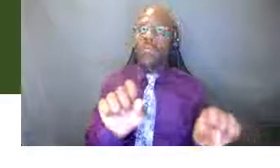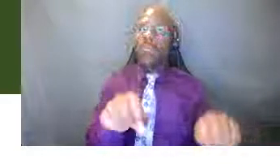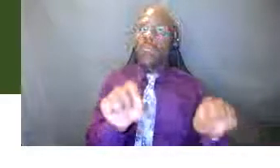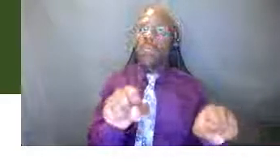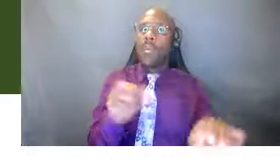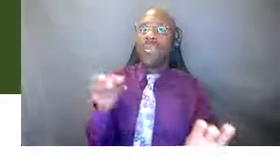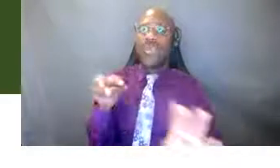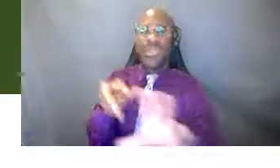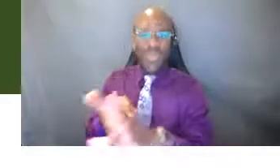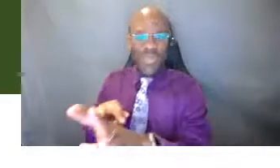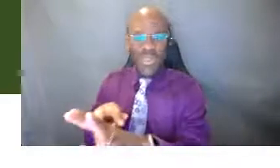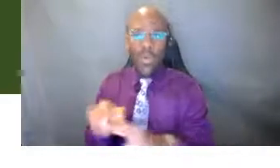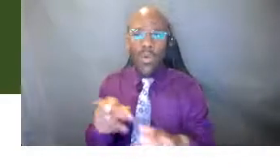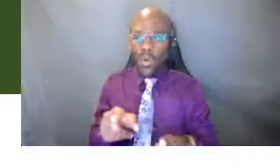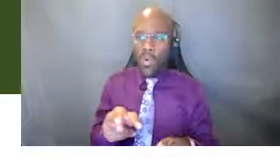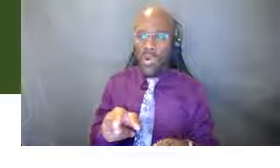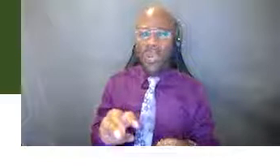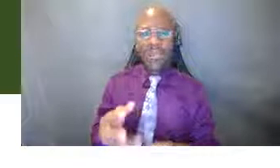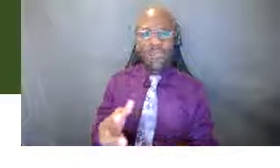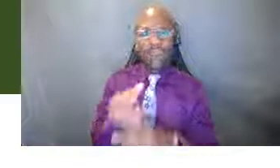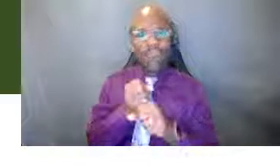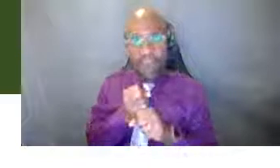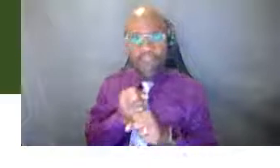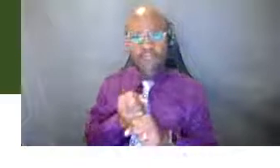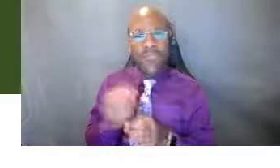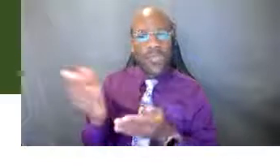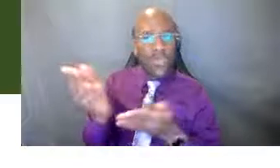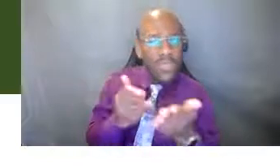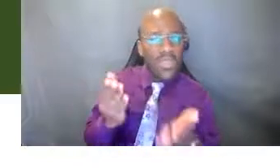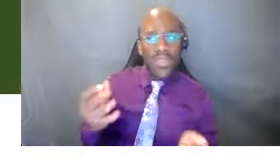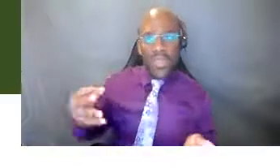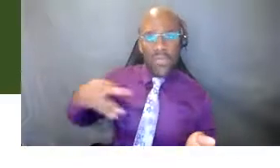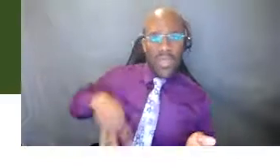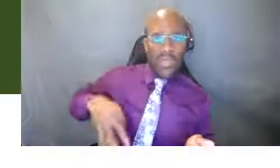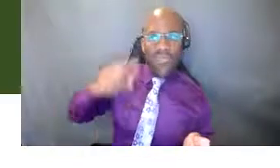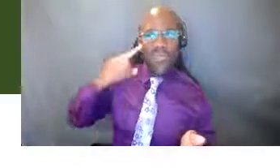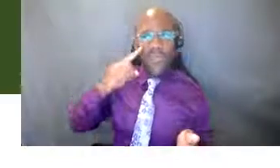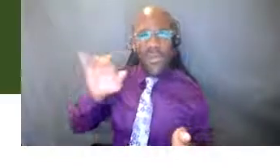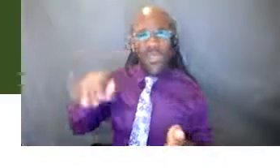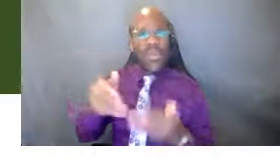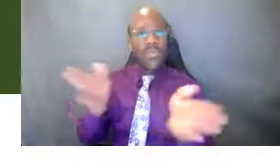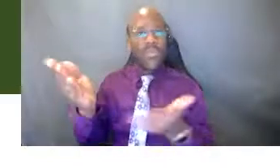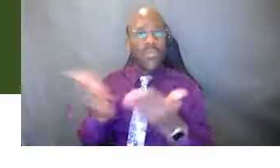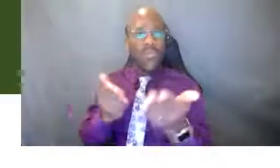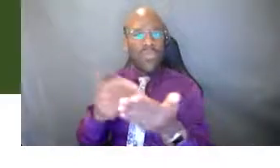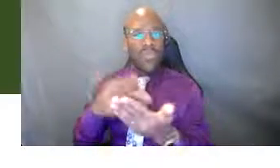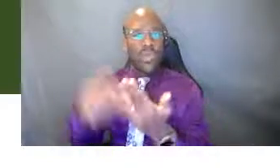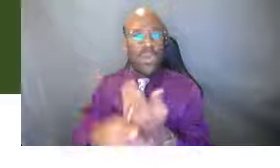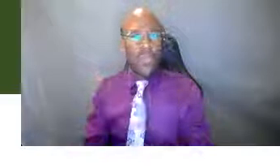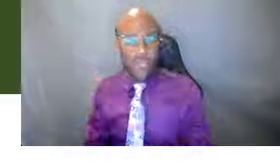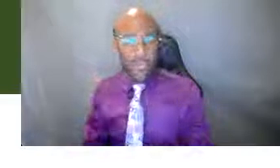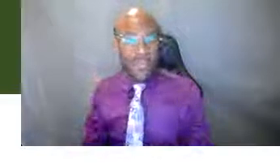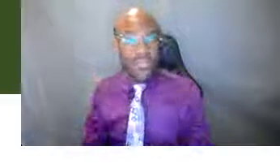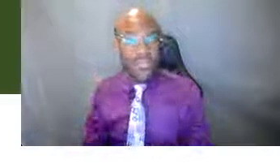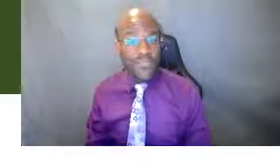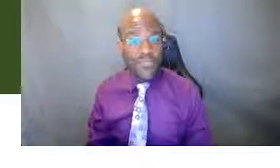or get the benefits of any service or program of that public entity. So it's a